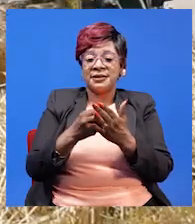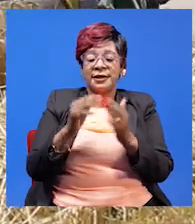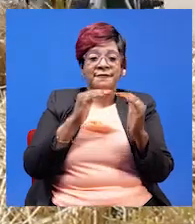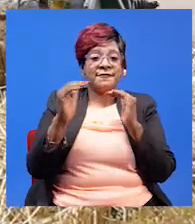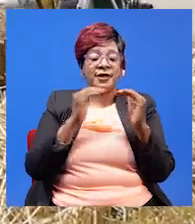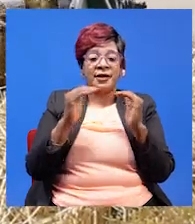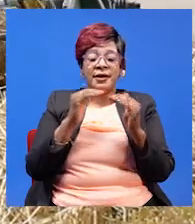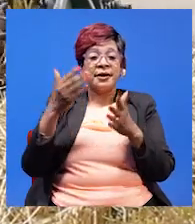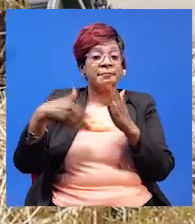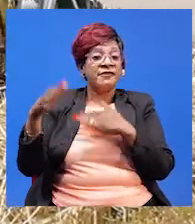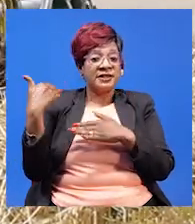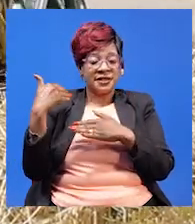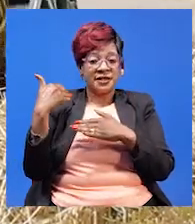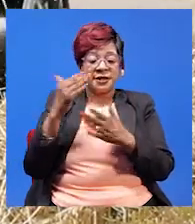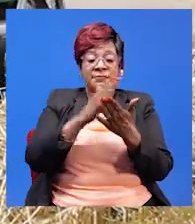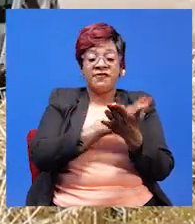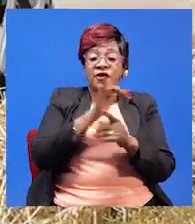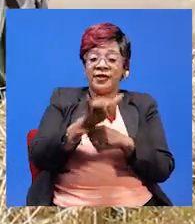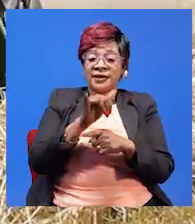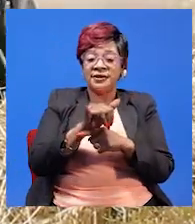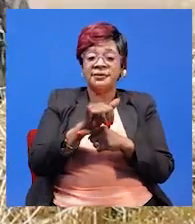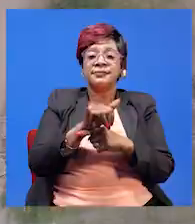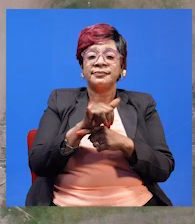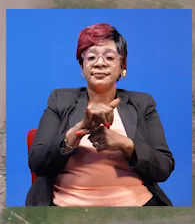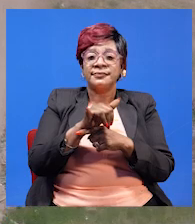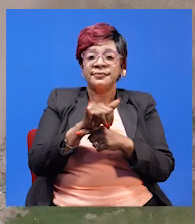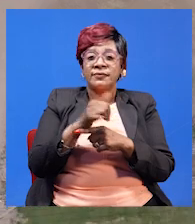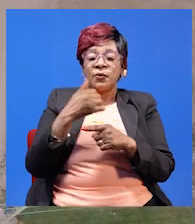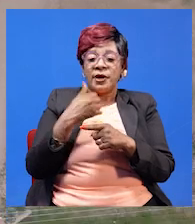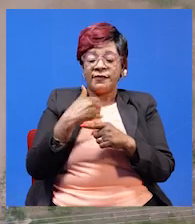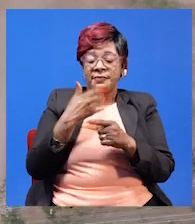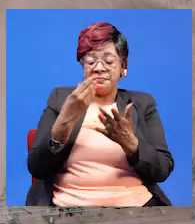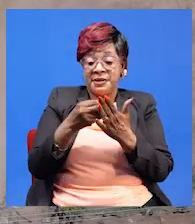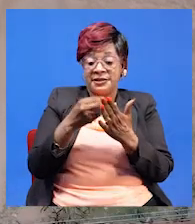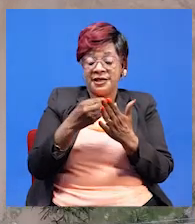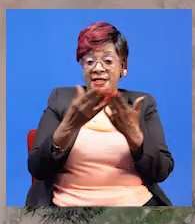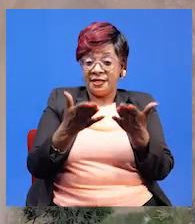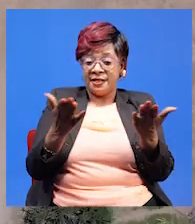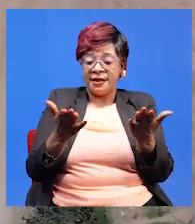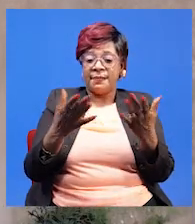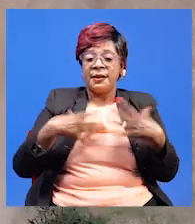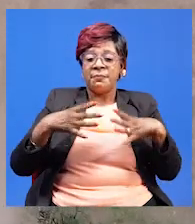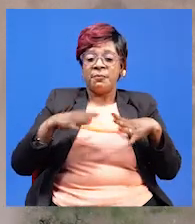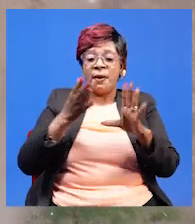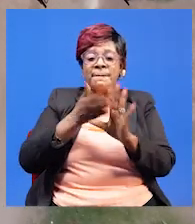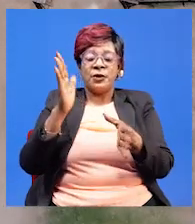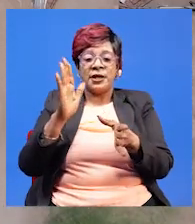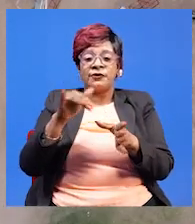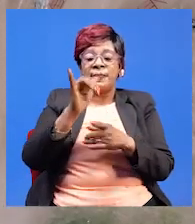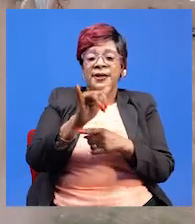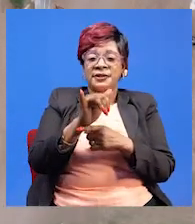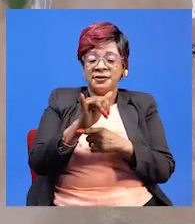it was. Previously, before that, and when we were sort of negotiating at parity pricing, people were pulling out of wheat farming